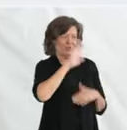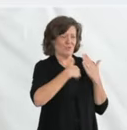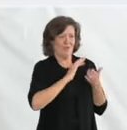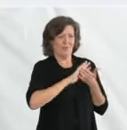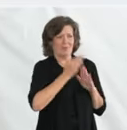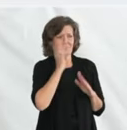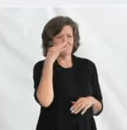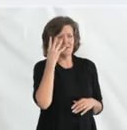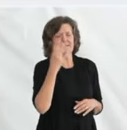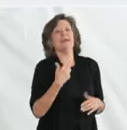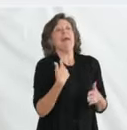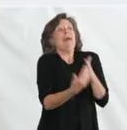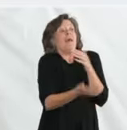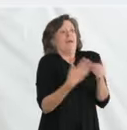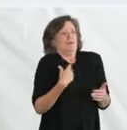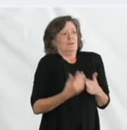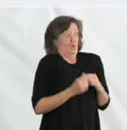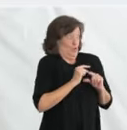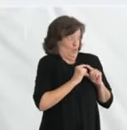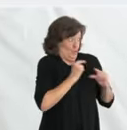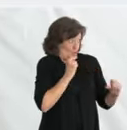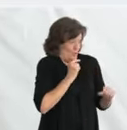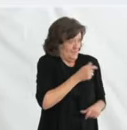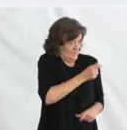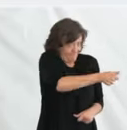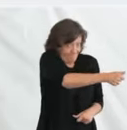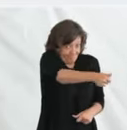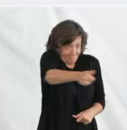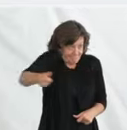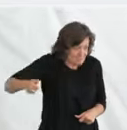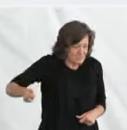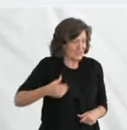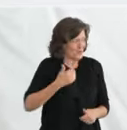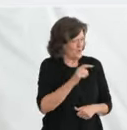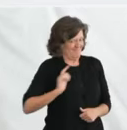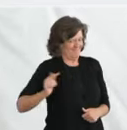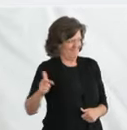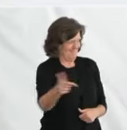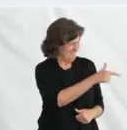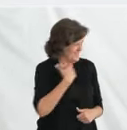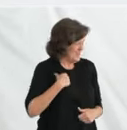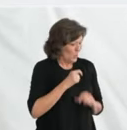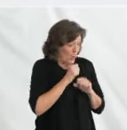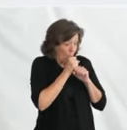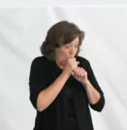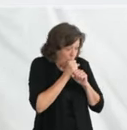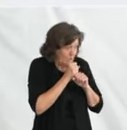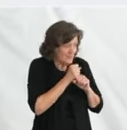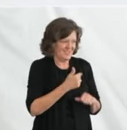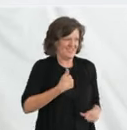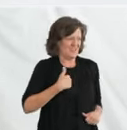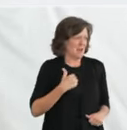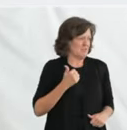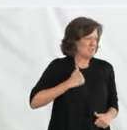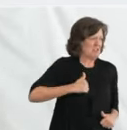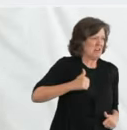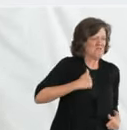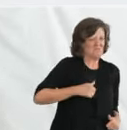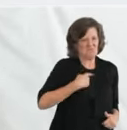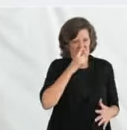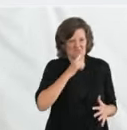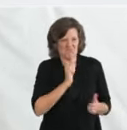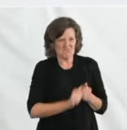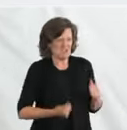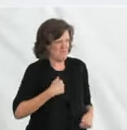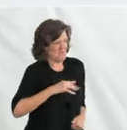she gave us each our own piece of tubing, and we each got to try and inflate those lungs. And I was tough. I was mean. I was macho. I was a fourth grader. I was 3 feet